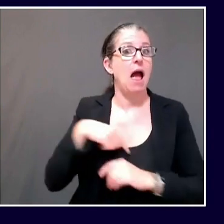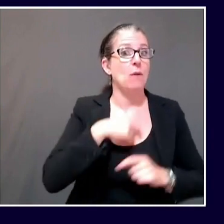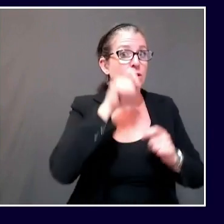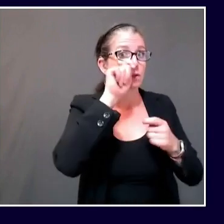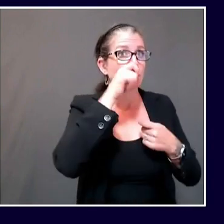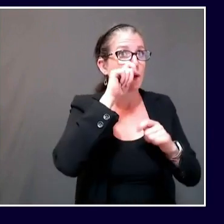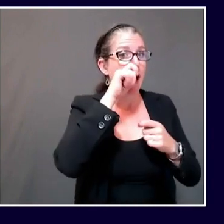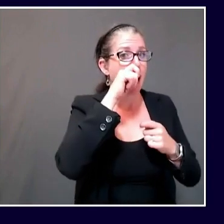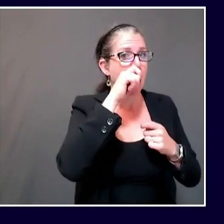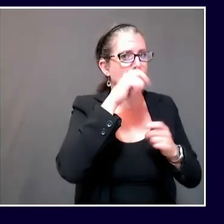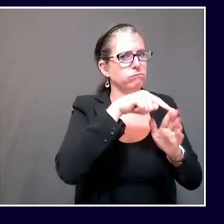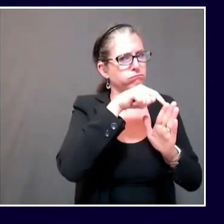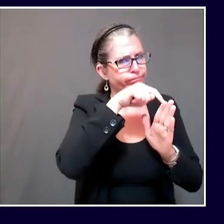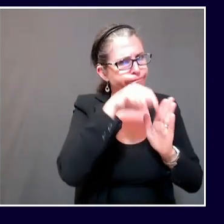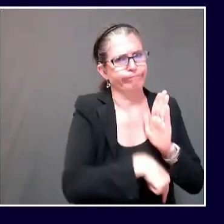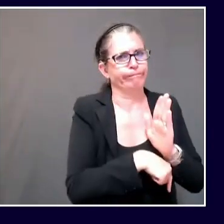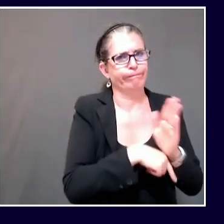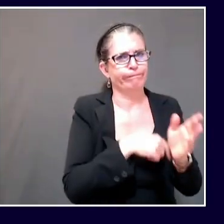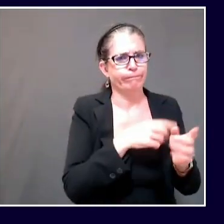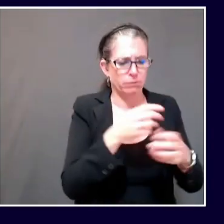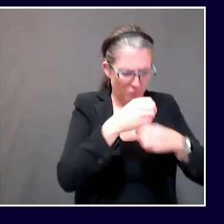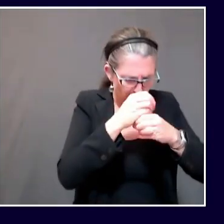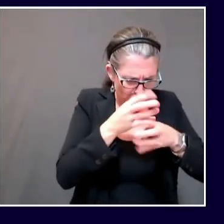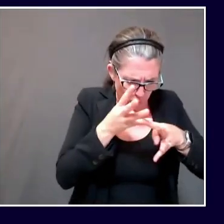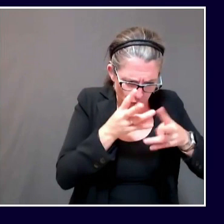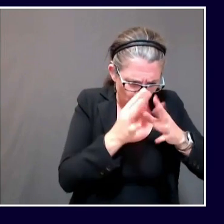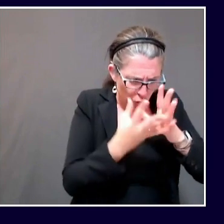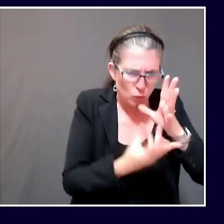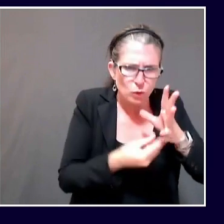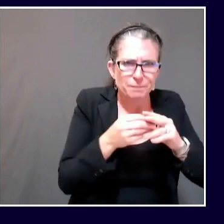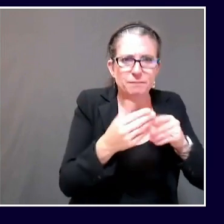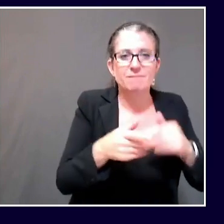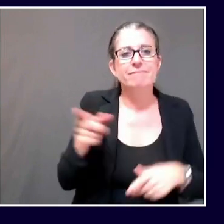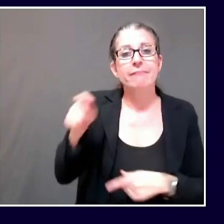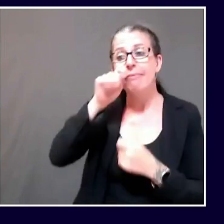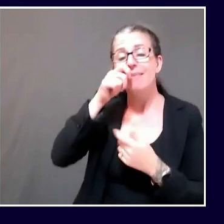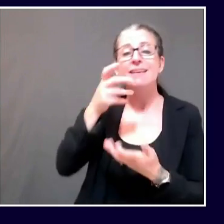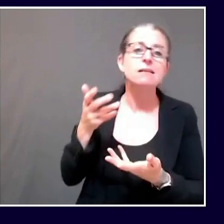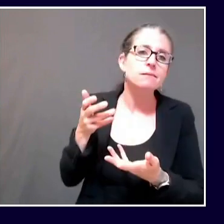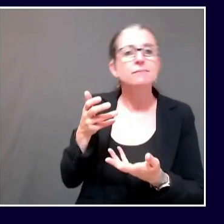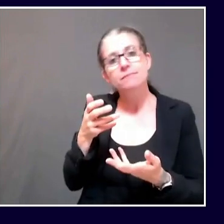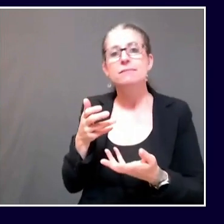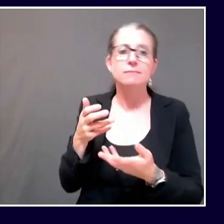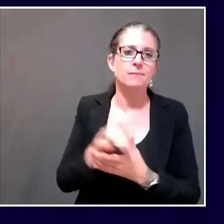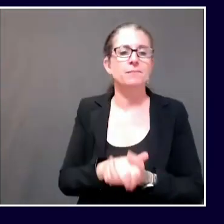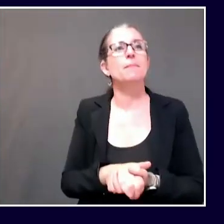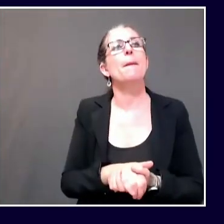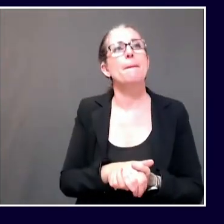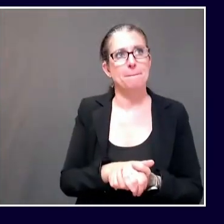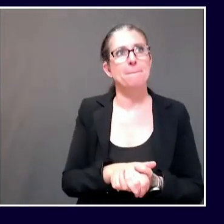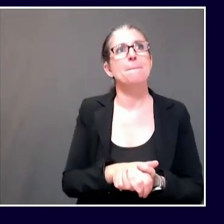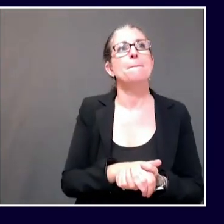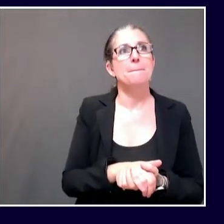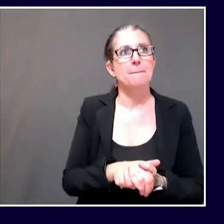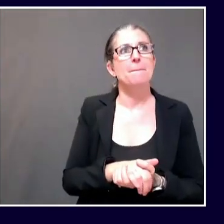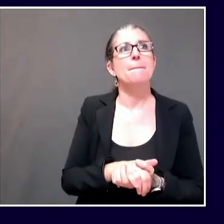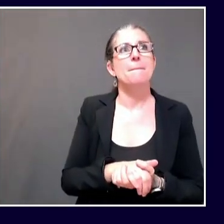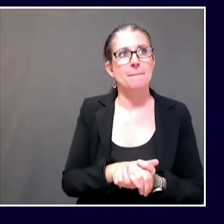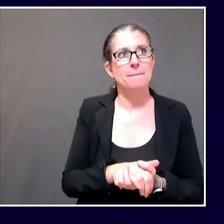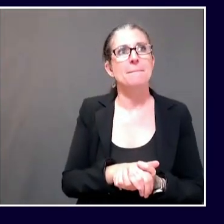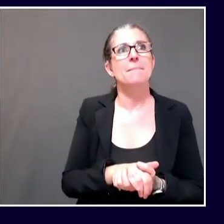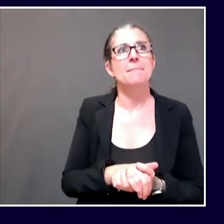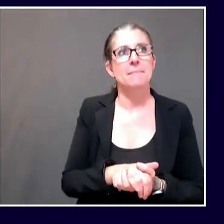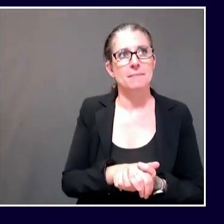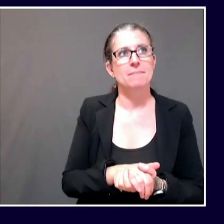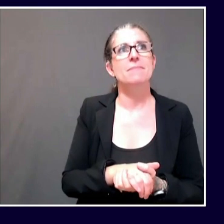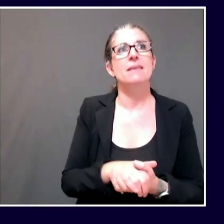as accurate. They may need to be given a couple of times in order to make sure the results are consistent. So what we